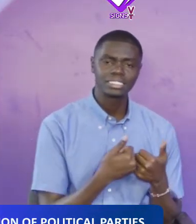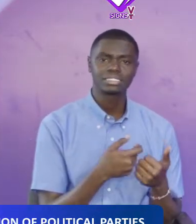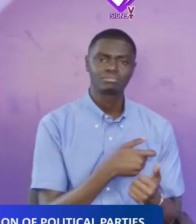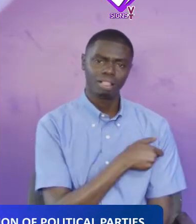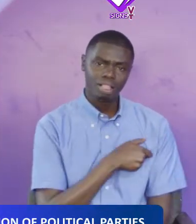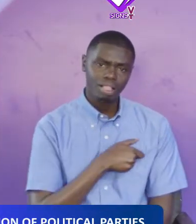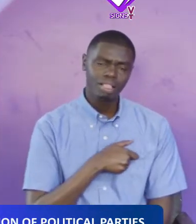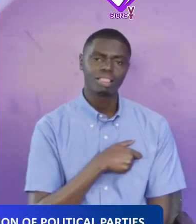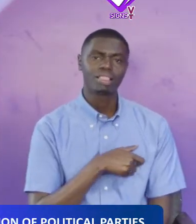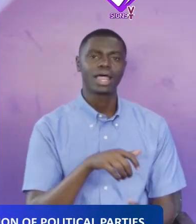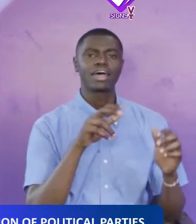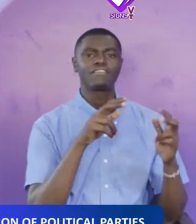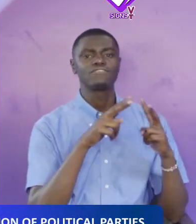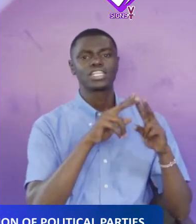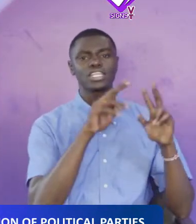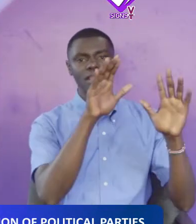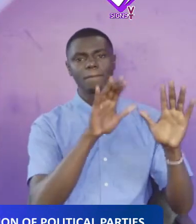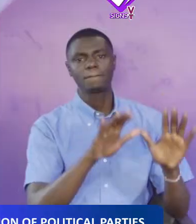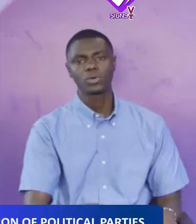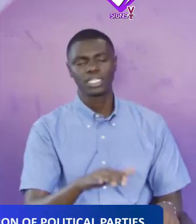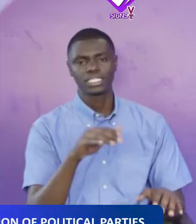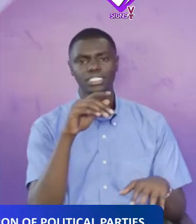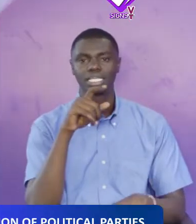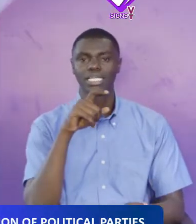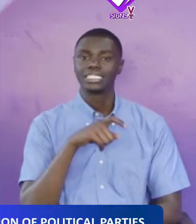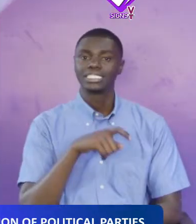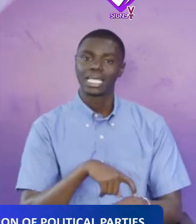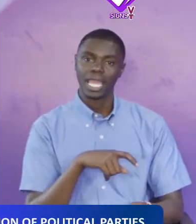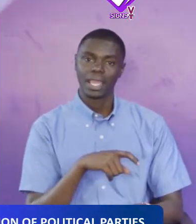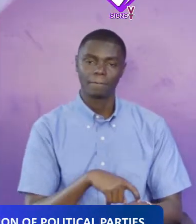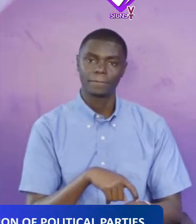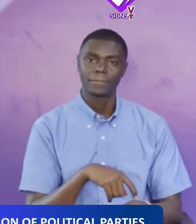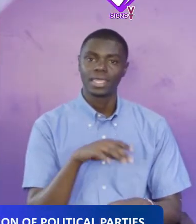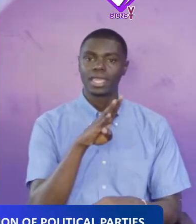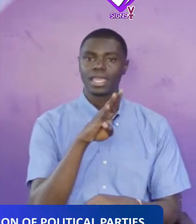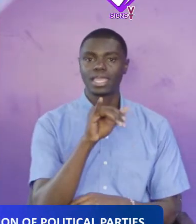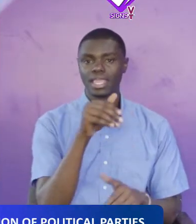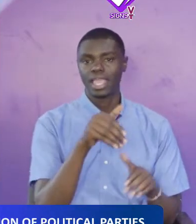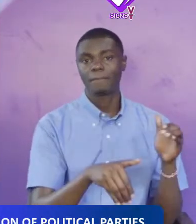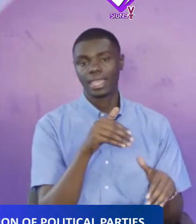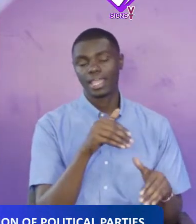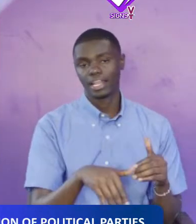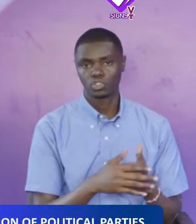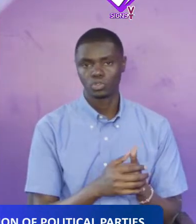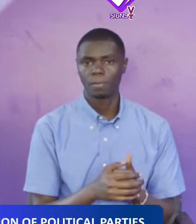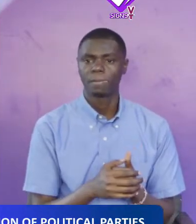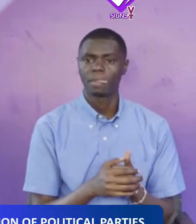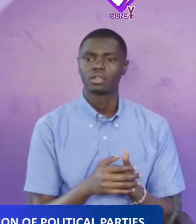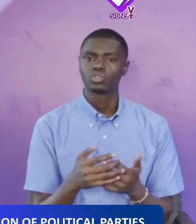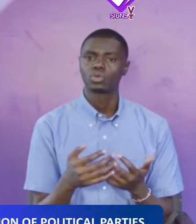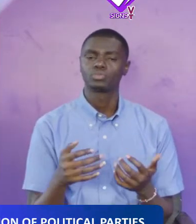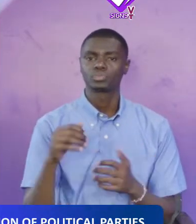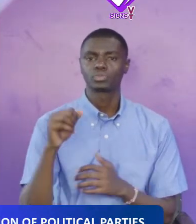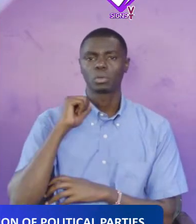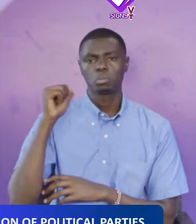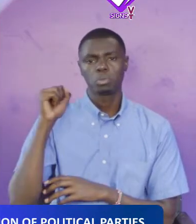an integral role Yeah. during the by-elections. Yes, registering political